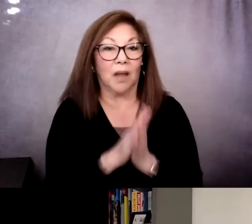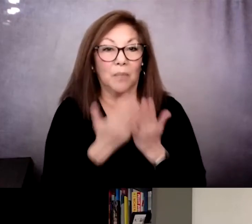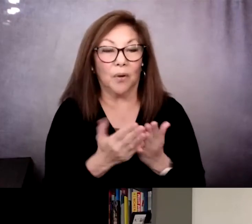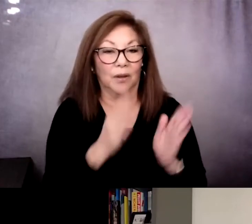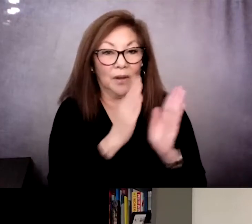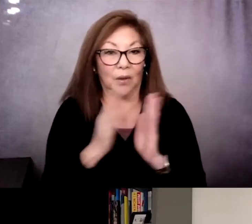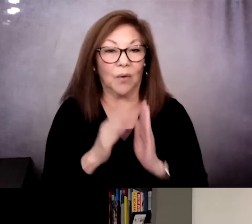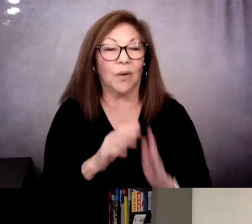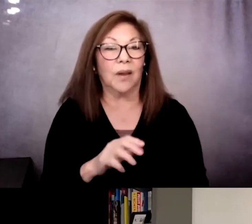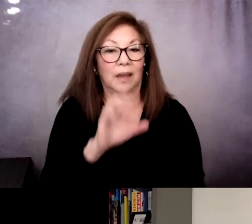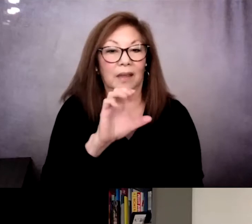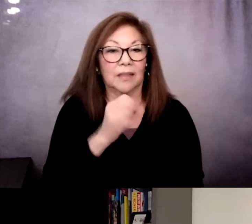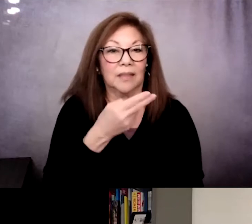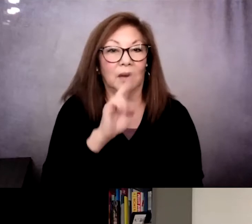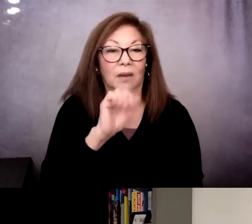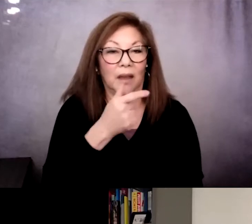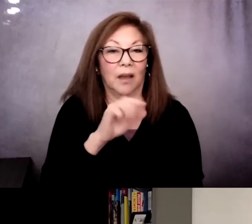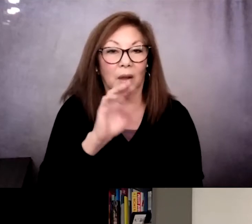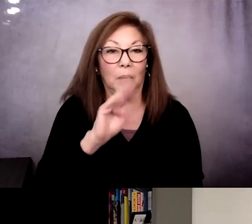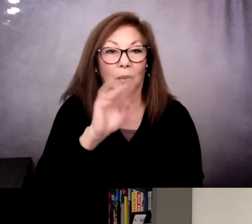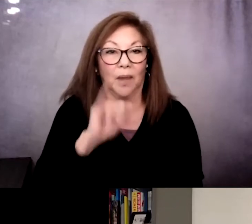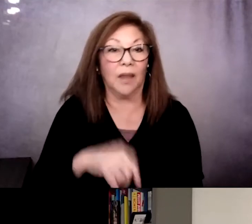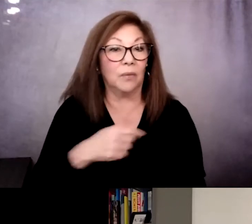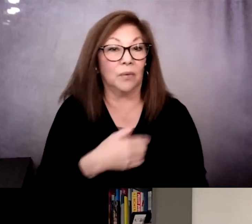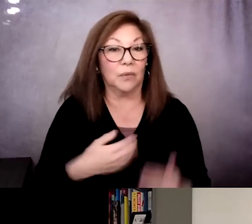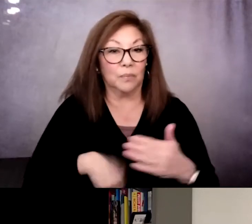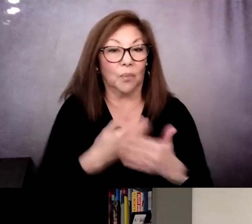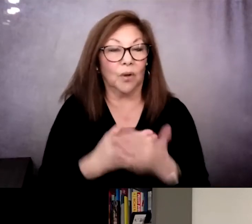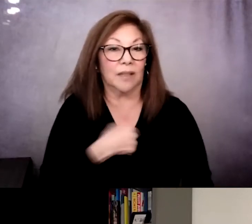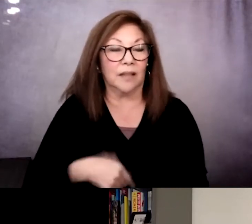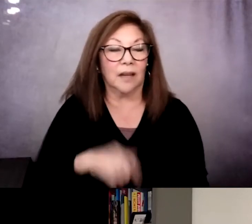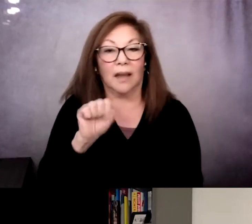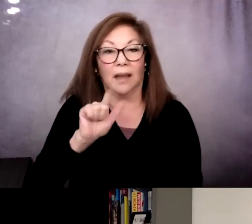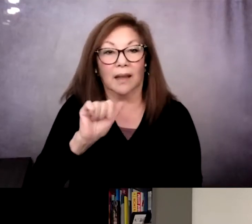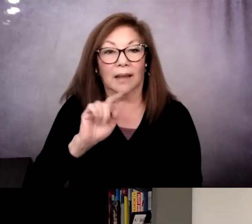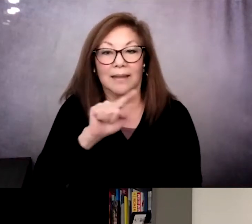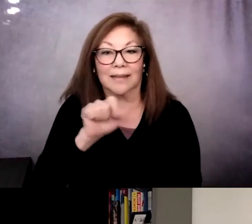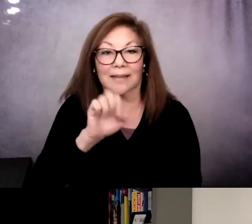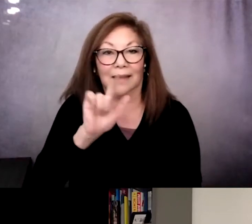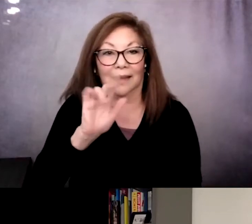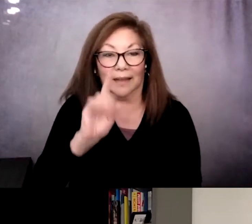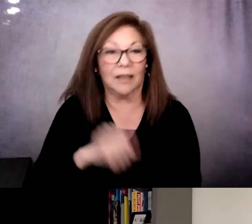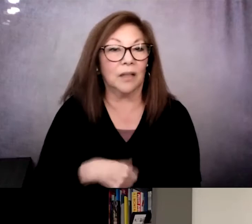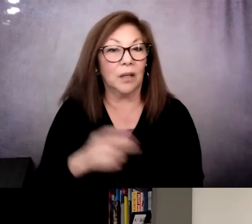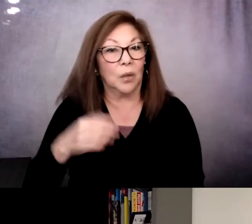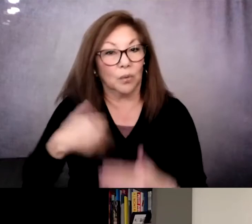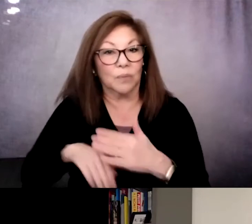order, Chaoyang Bouet, who was born in China, then Elena Zelayeta, who was born in